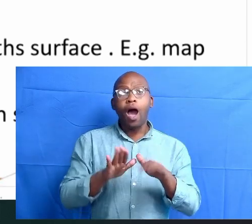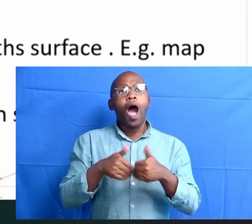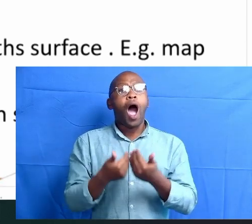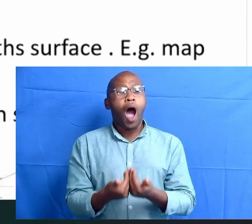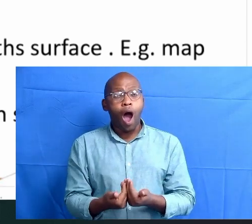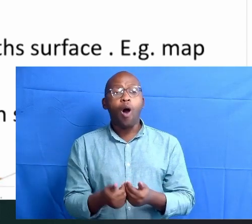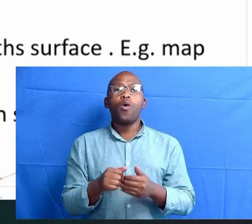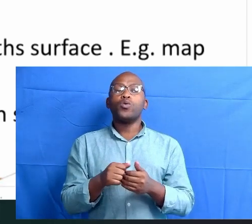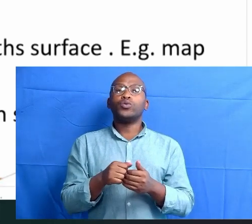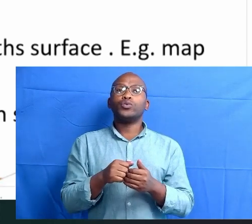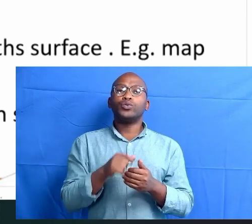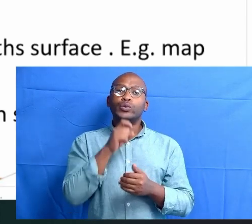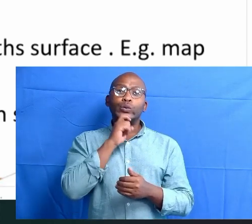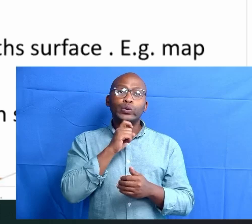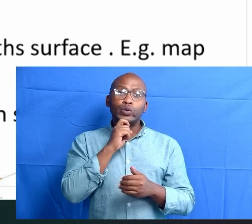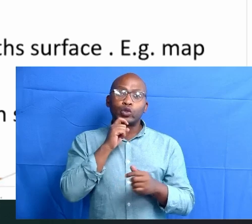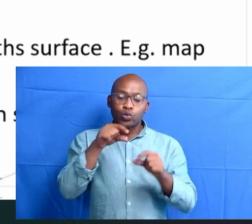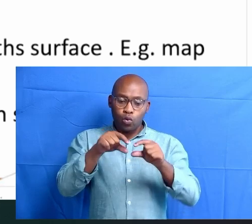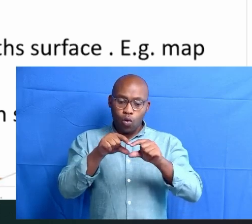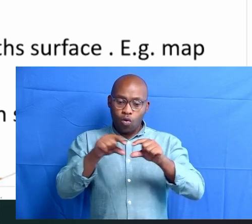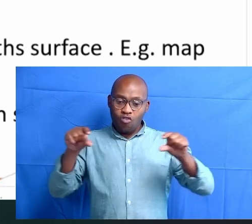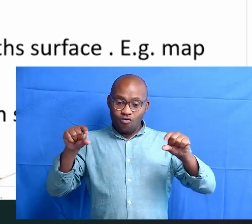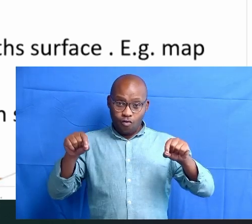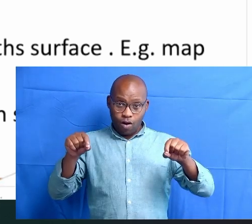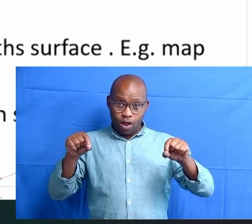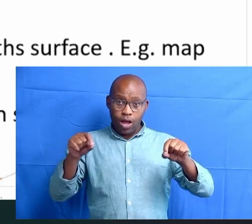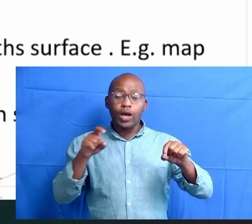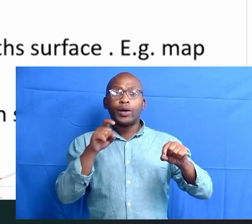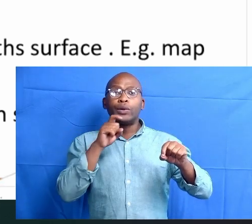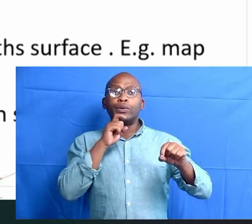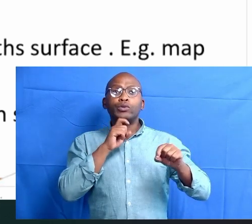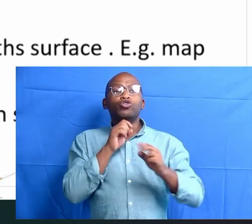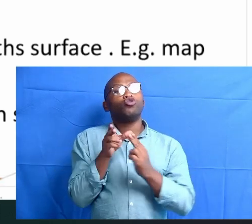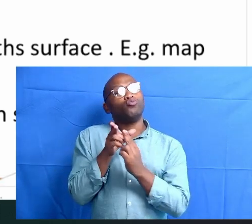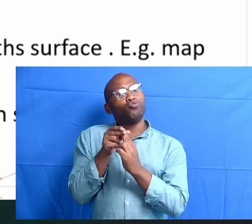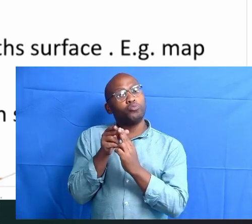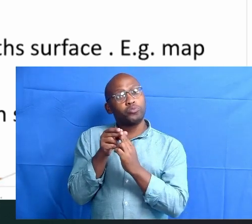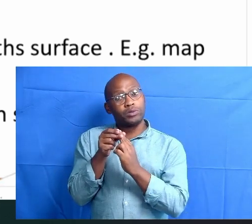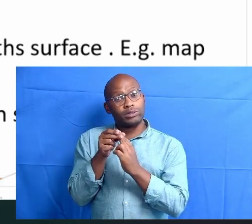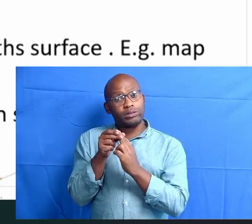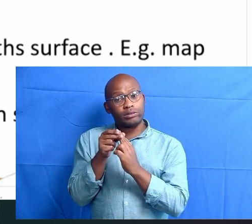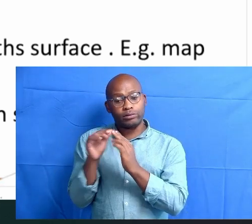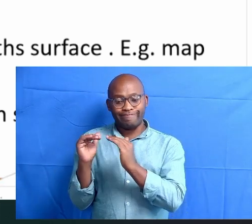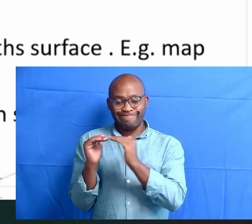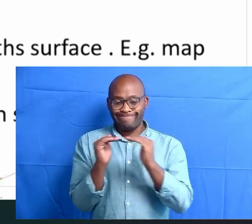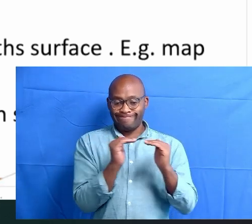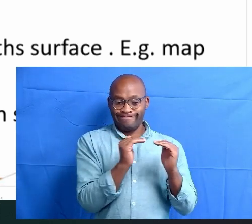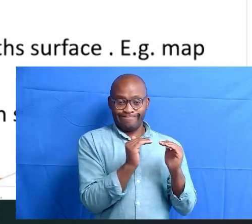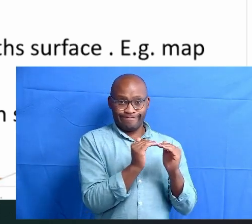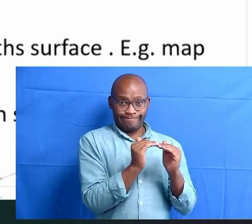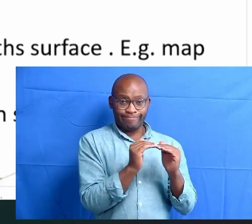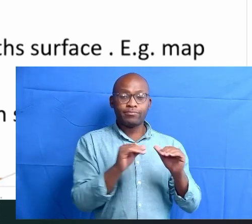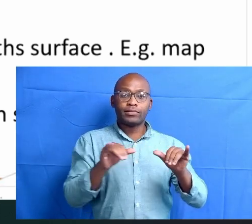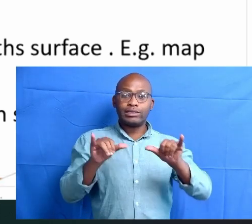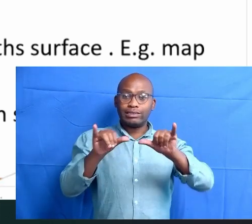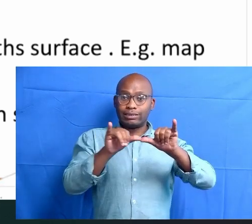with ruler marking and units that are proportionally to the scale. The